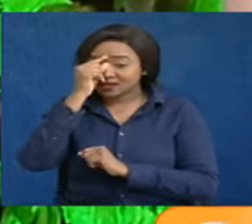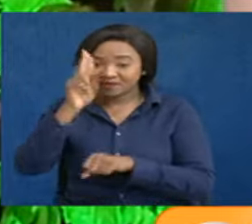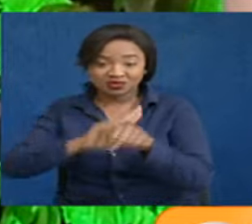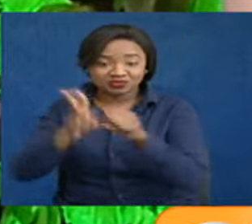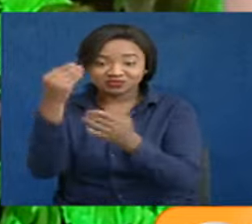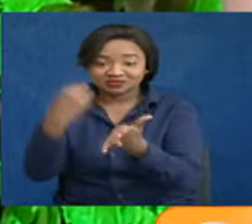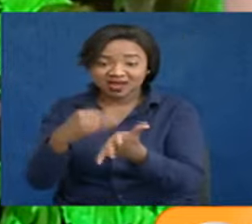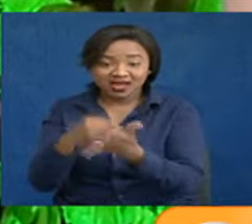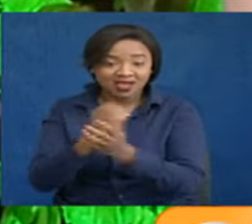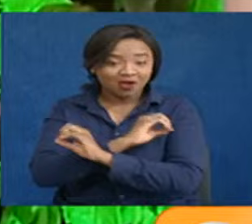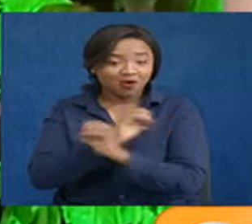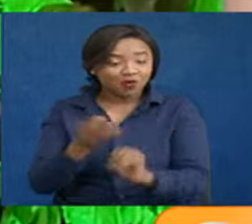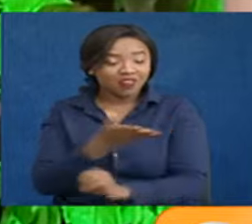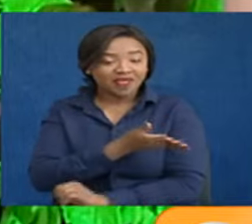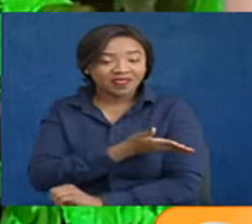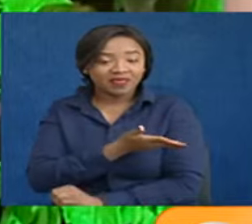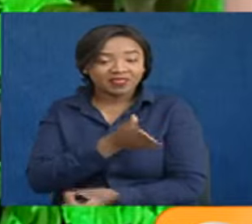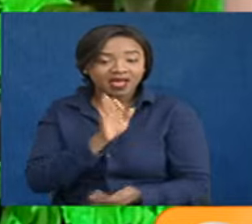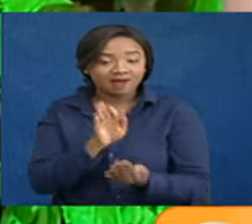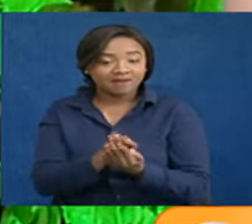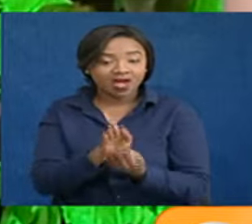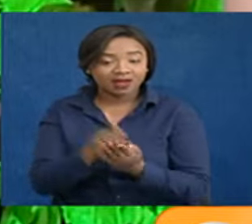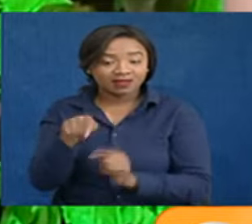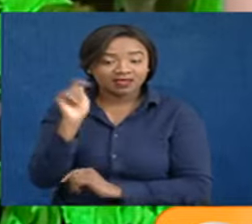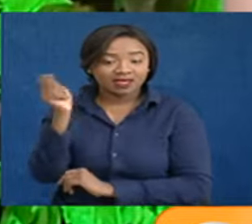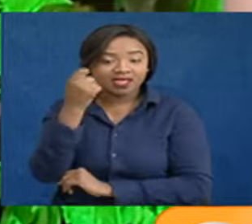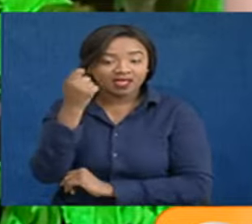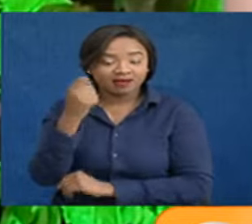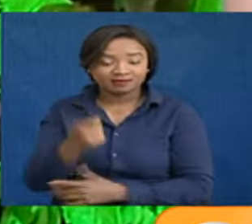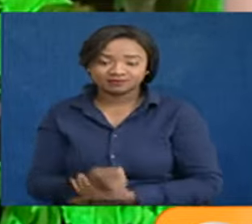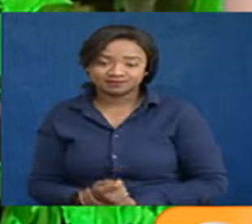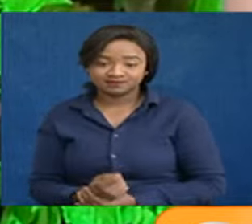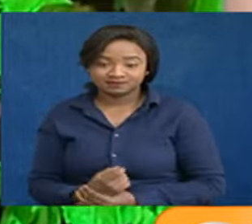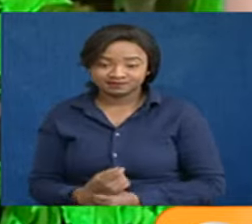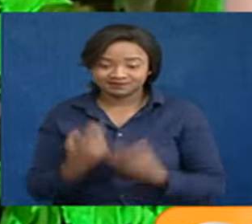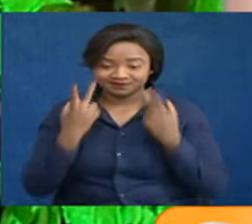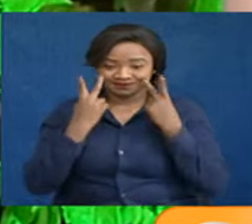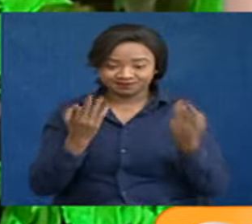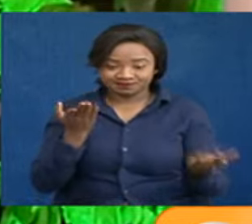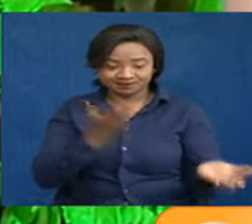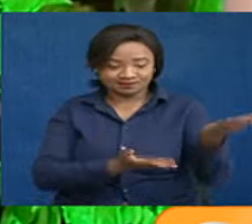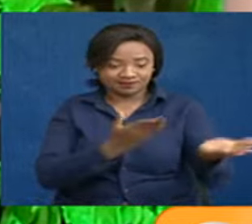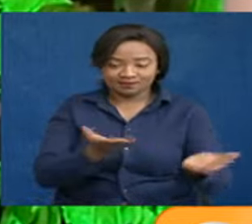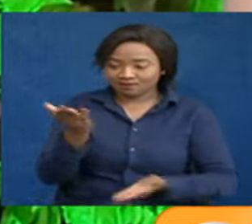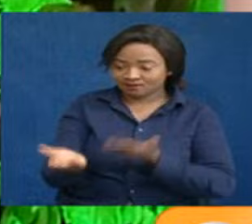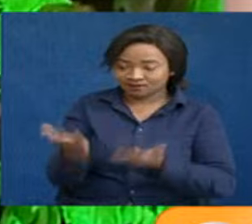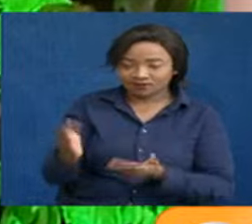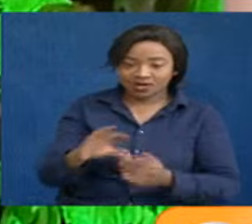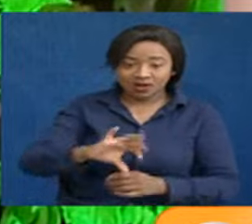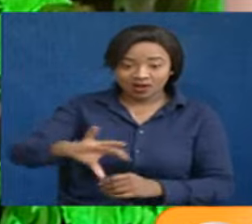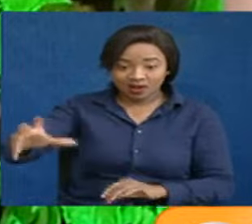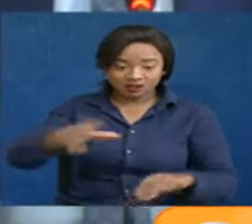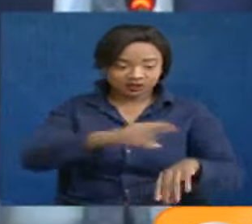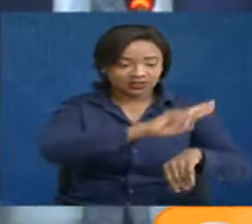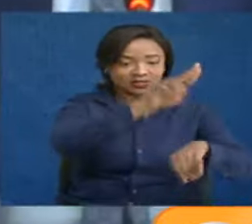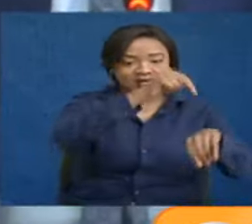at the Central Bank of Kenya. Stephen Leto reports on the latest clash between counties and the national government.